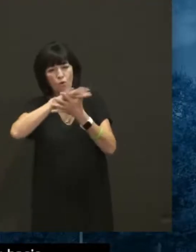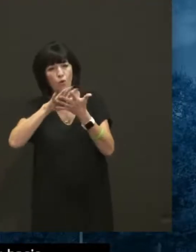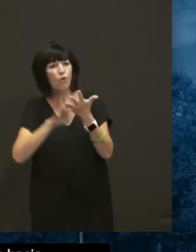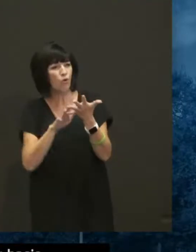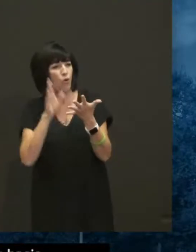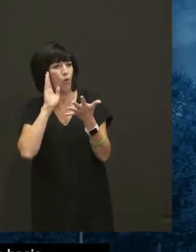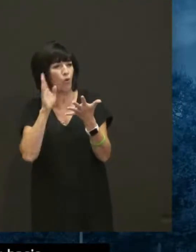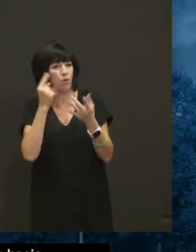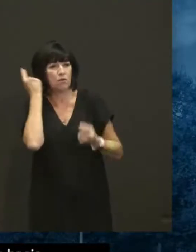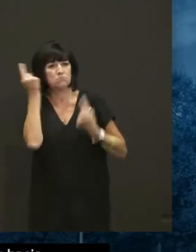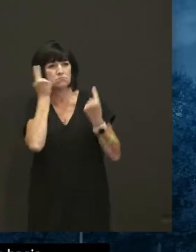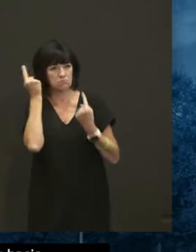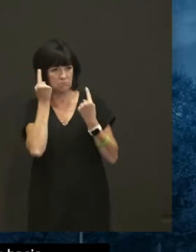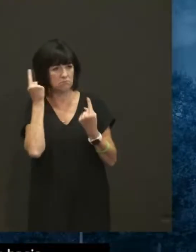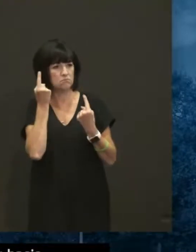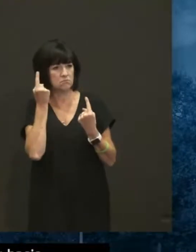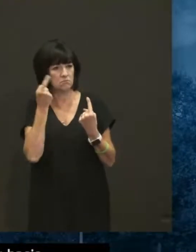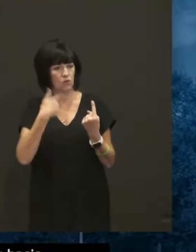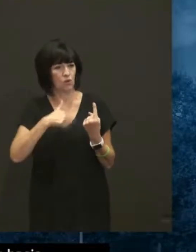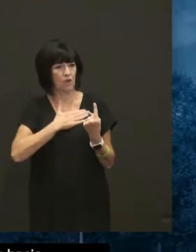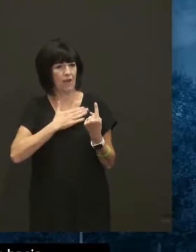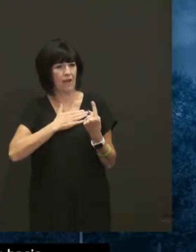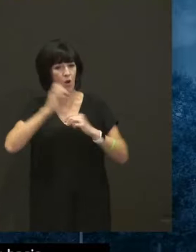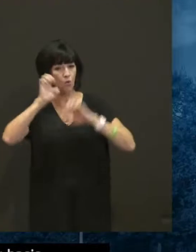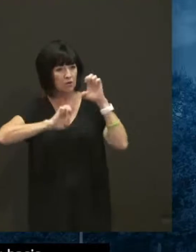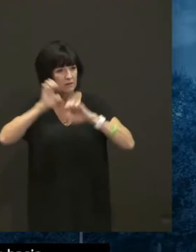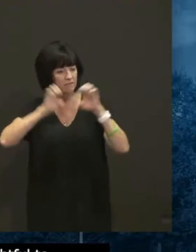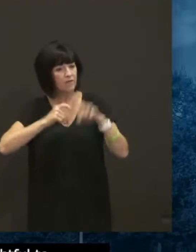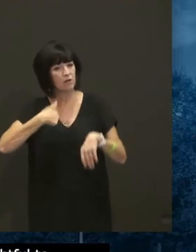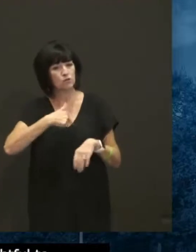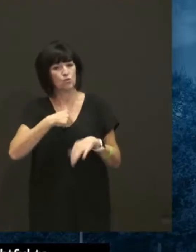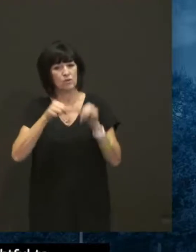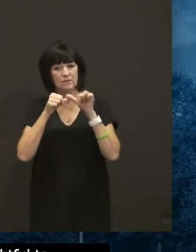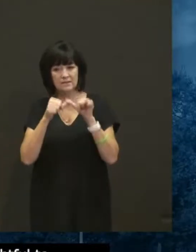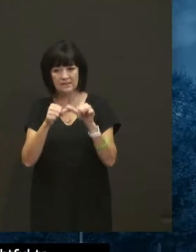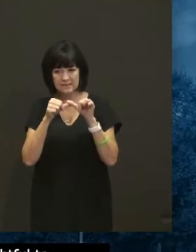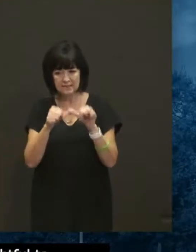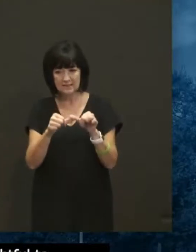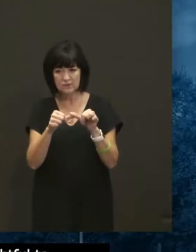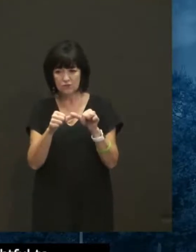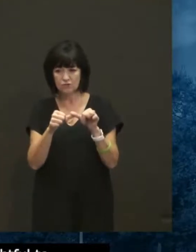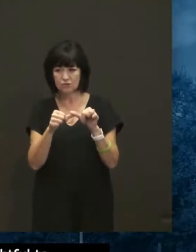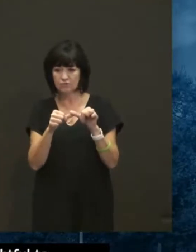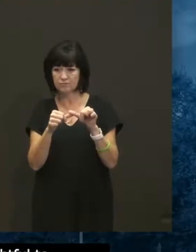to making that evaluation. We'll continue to